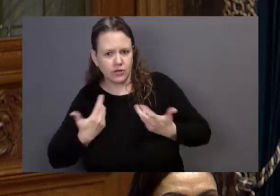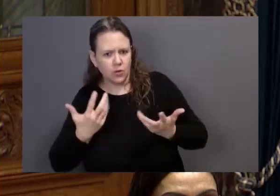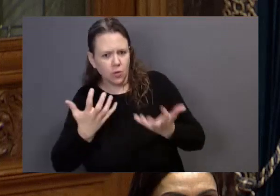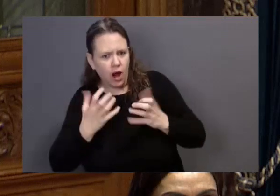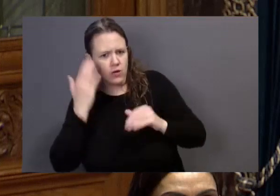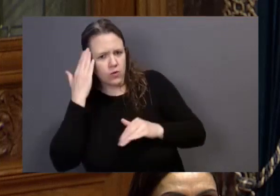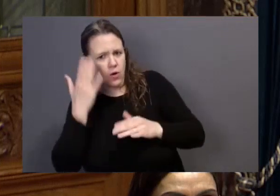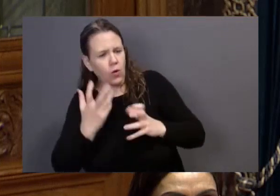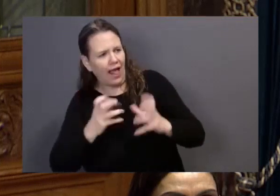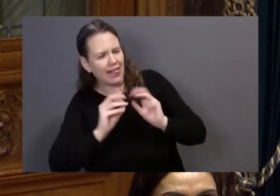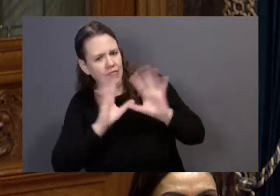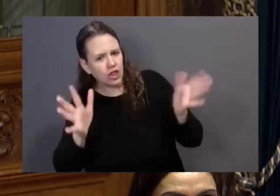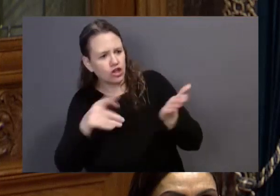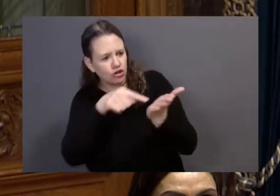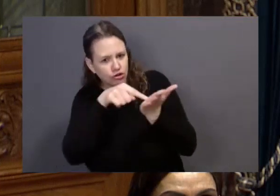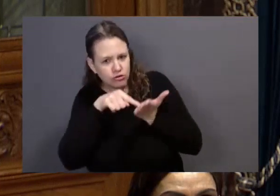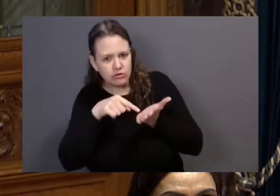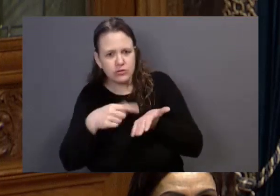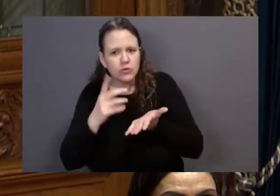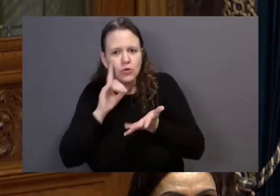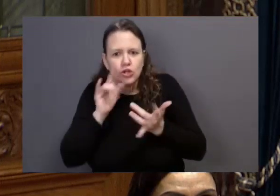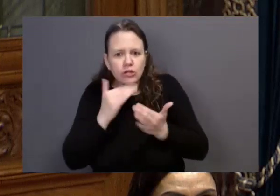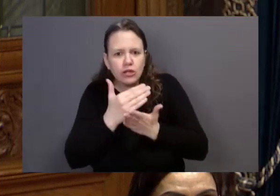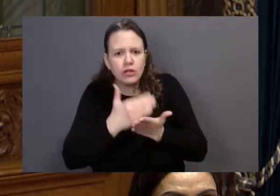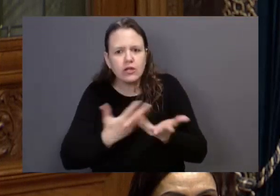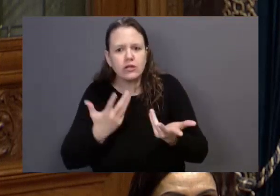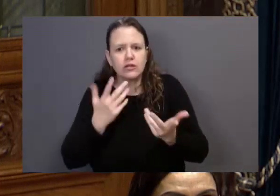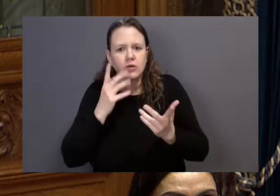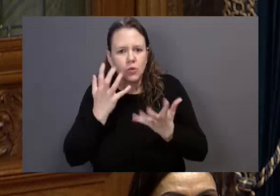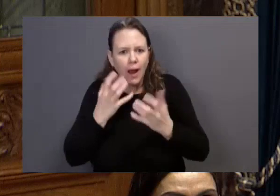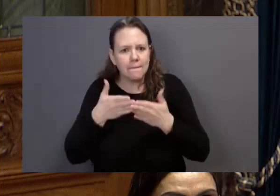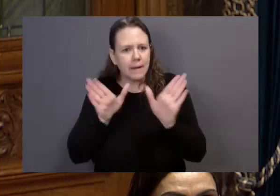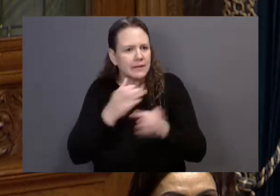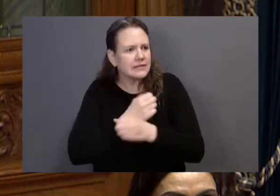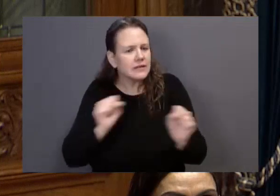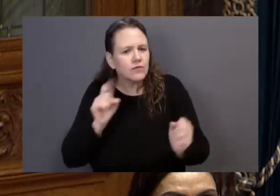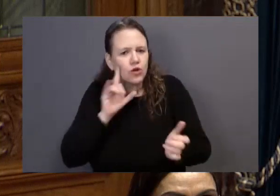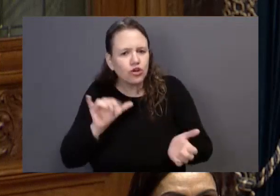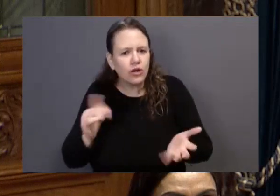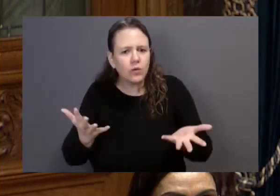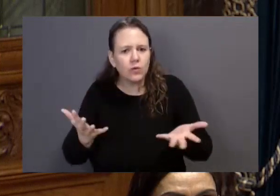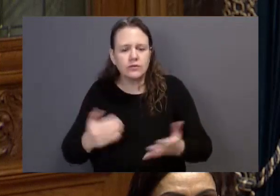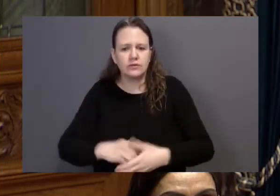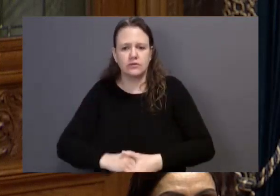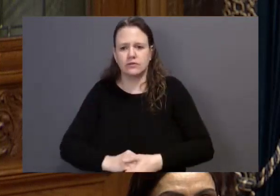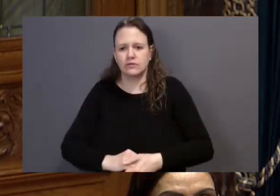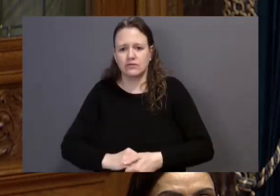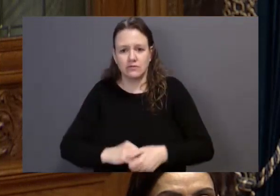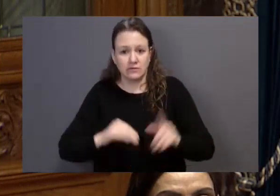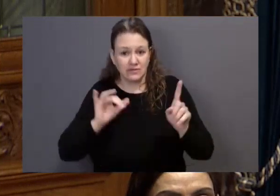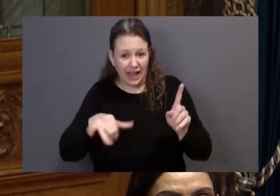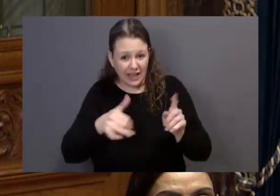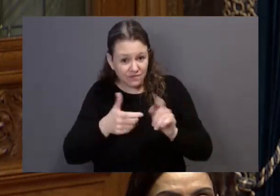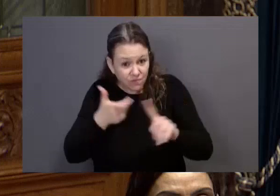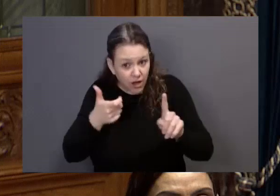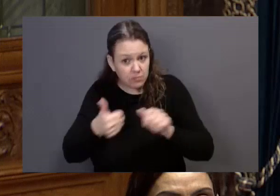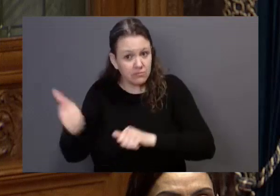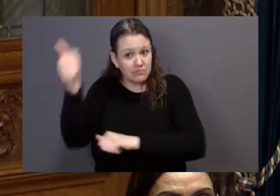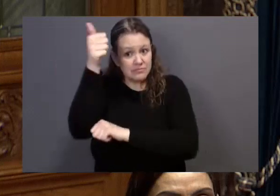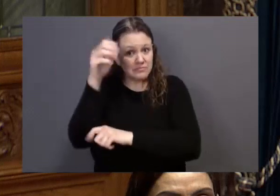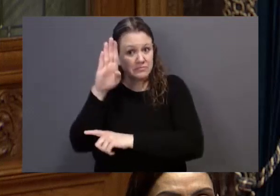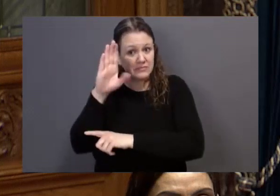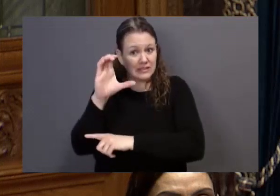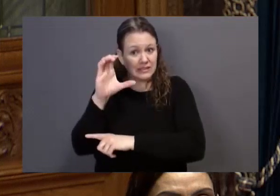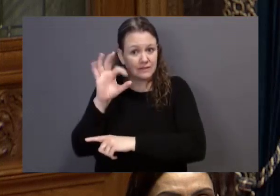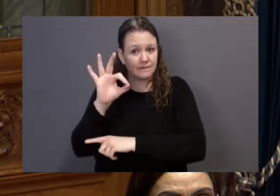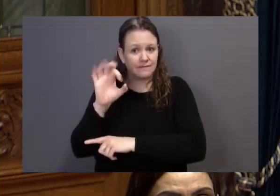safety, end quote. That's from the head of the National Police Federation, Mr. Speaker. The minister flexes his legislative muscles in a letter to